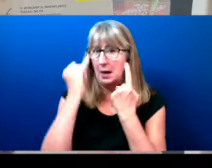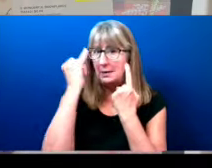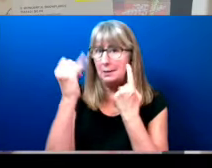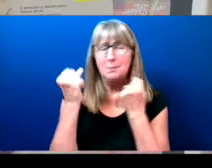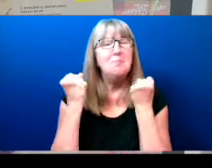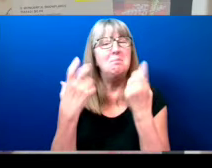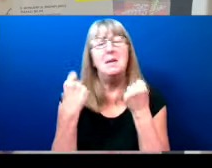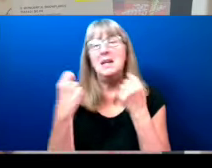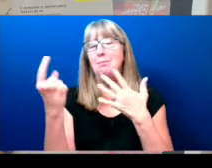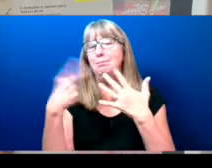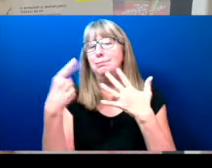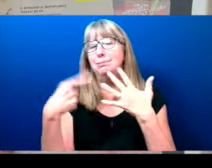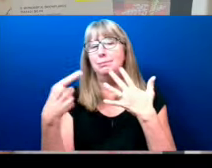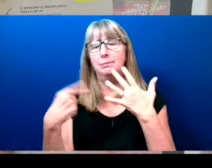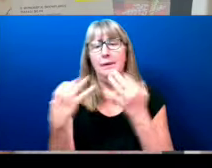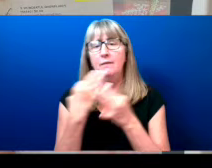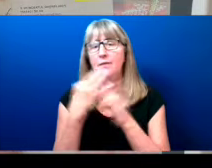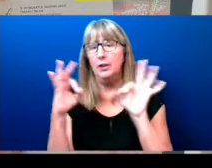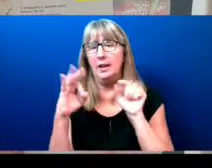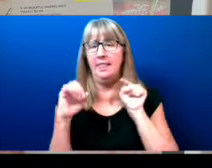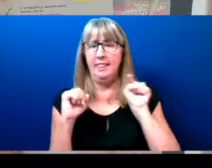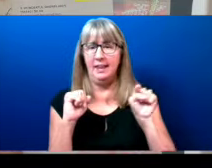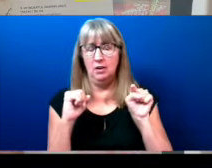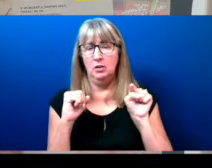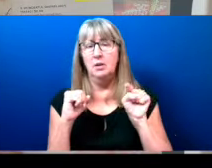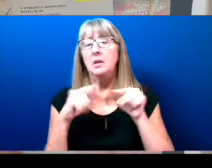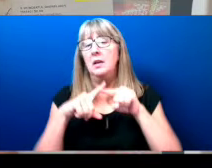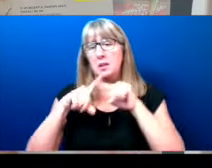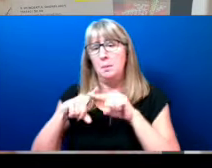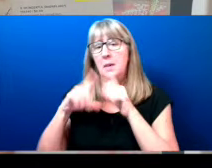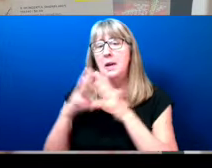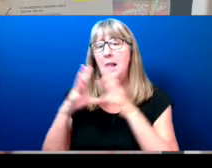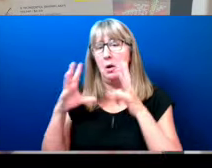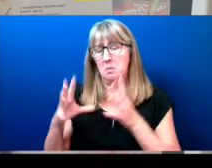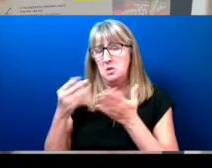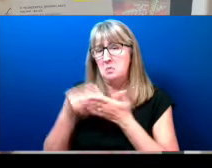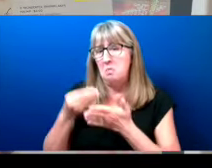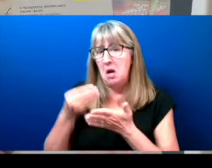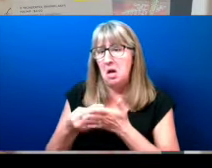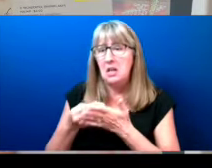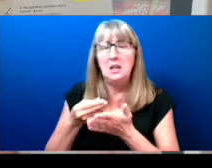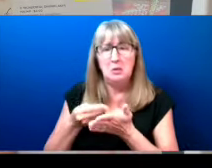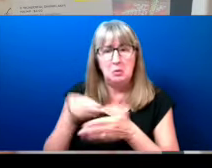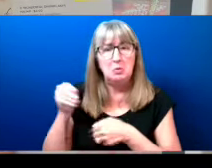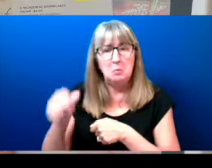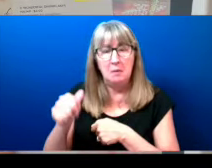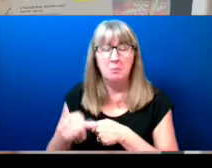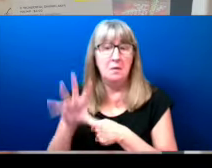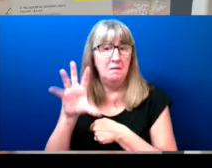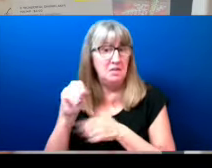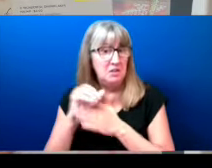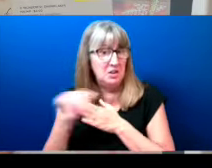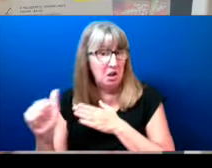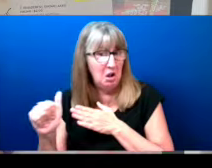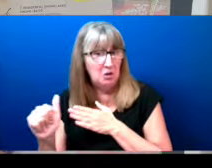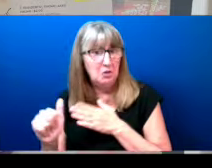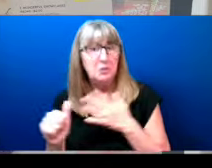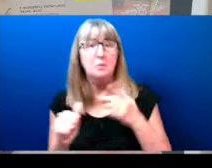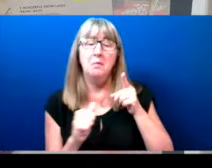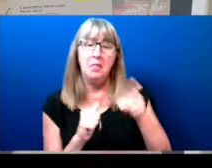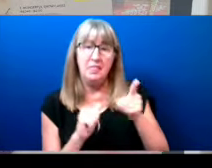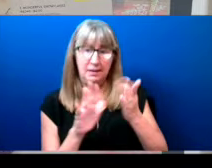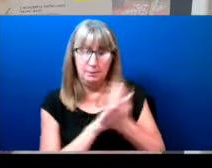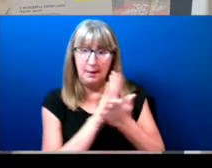a really pretty one. But there's also a lot of other items in here that are free. Everything in here is free, depending on how much you spend. If you